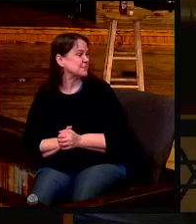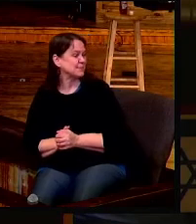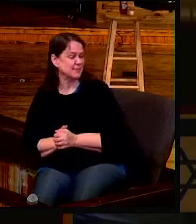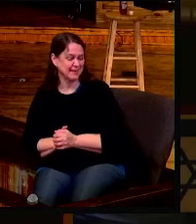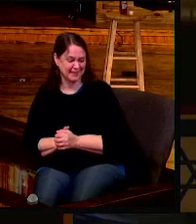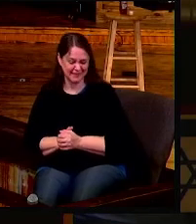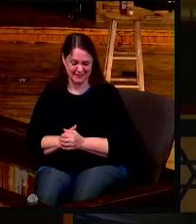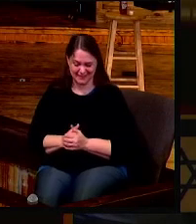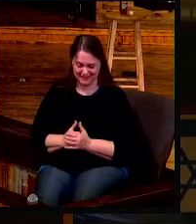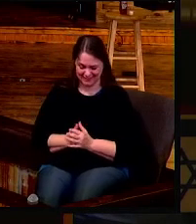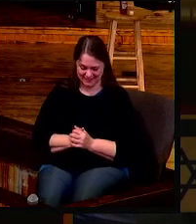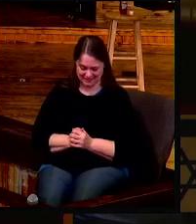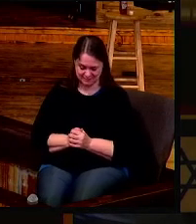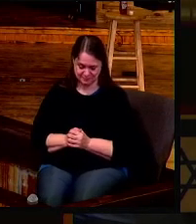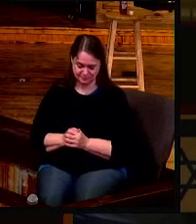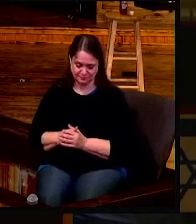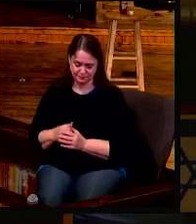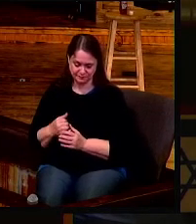in the field.